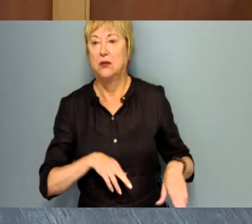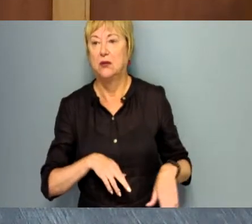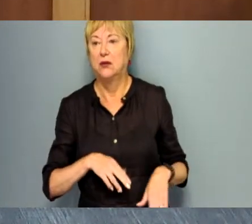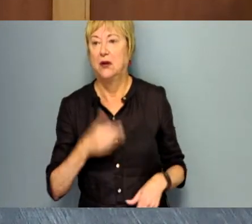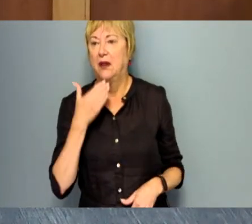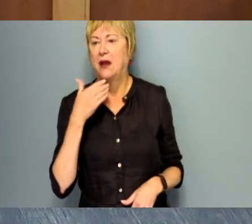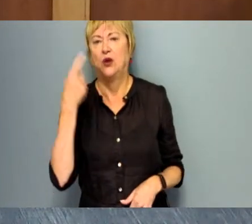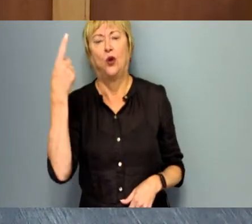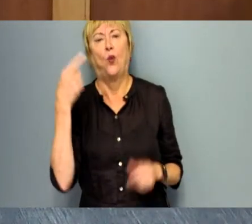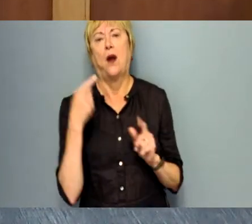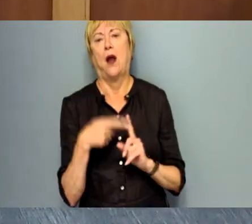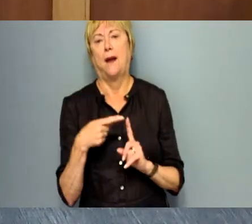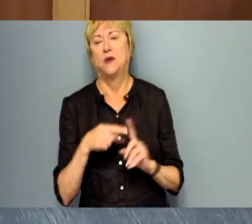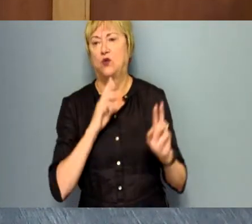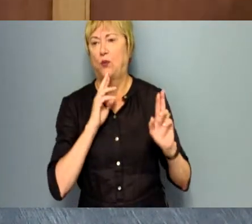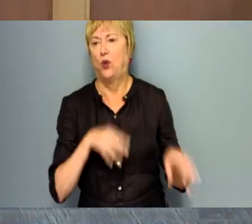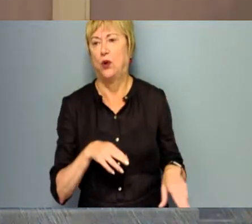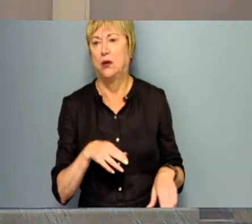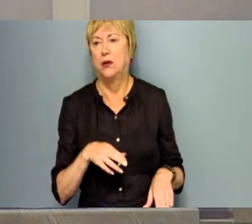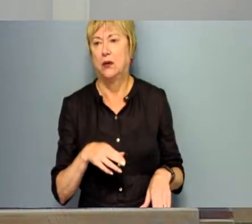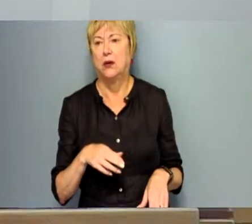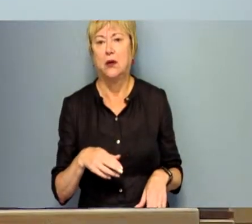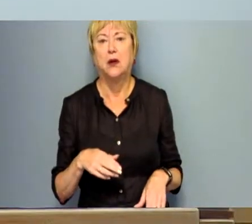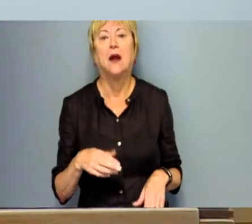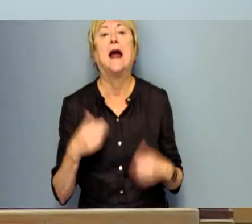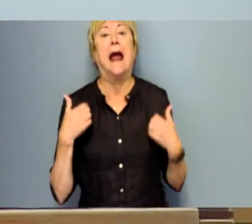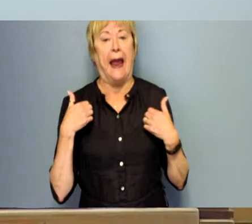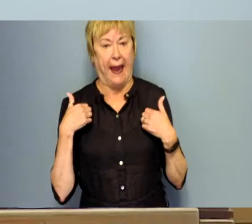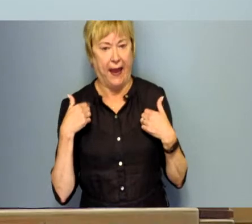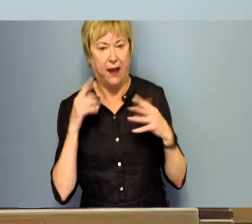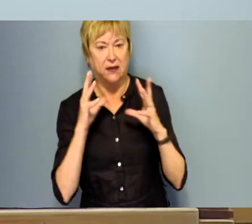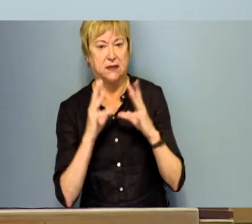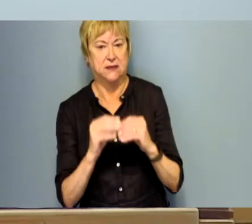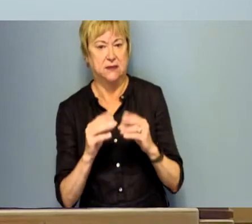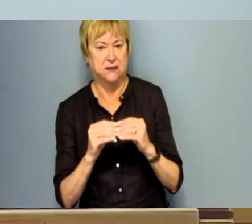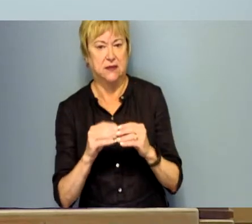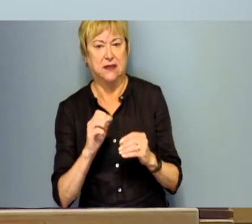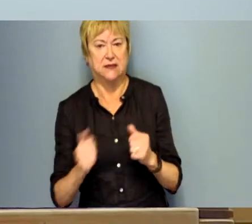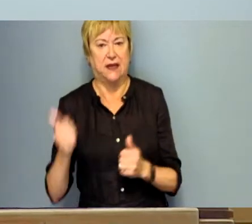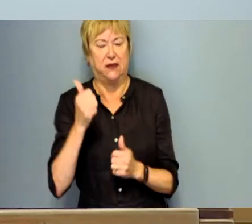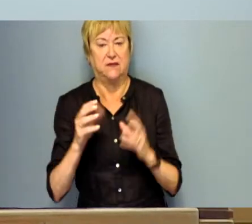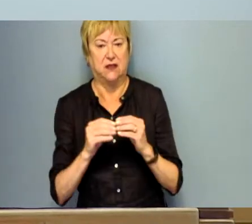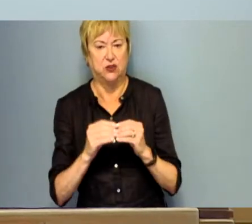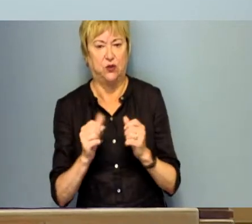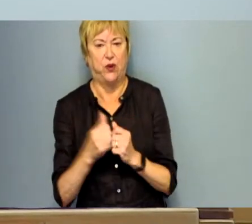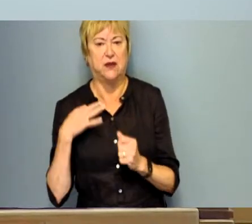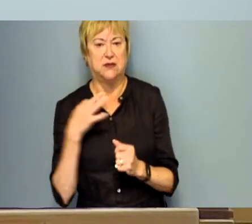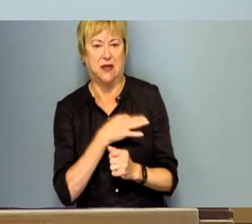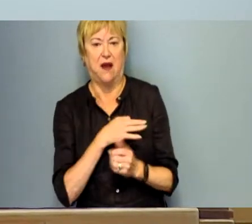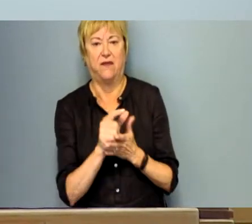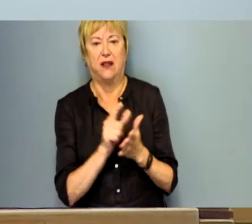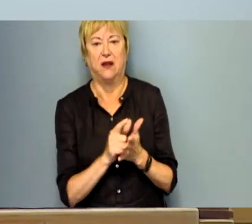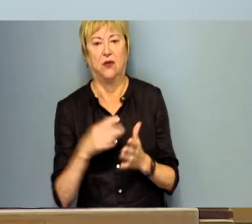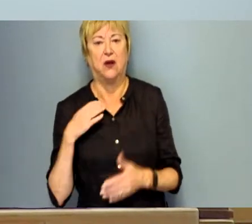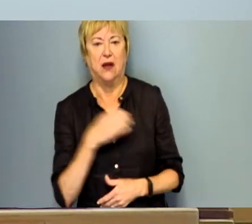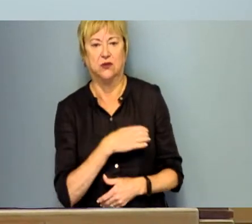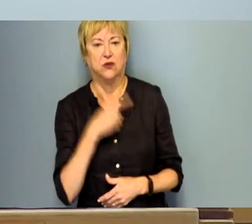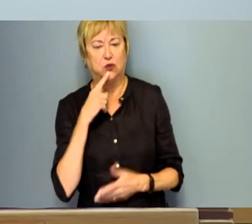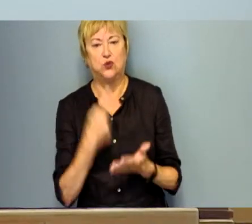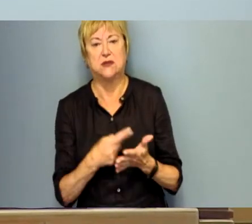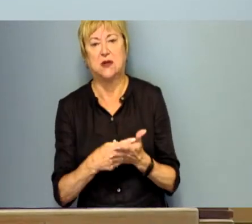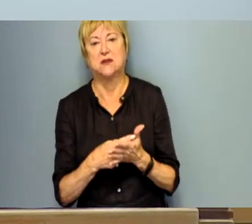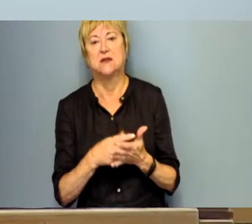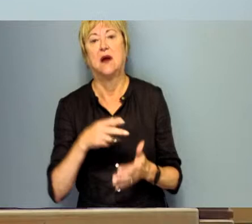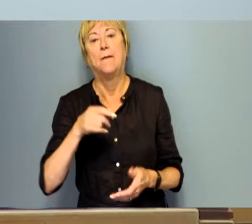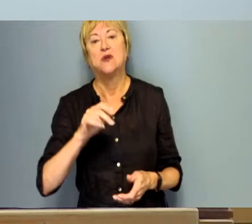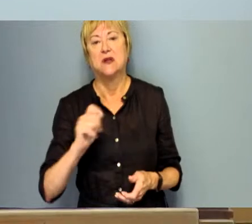just one item to report. The board held its standing executive session on Friday, June 30th, with staff and legal counsel to discuss personnel matters and to receive